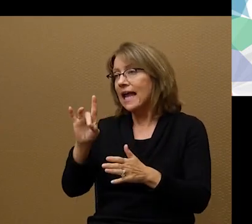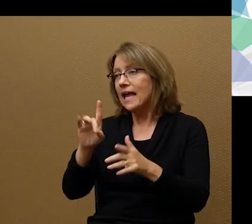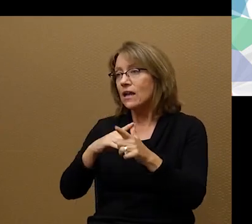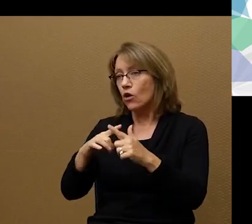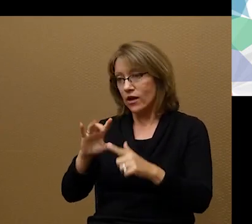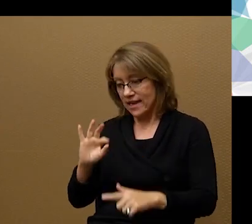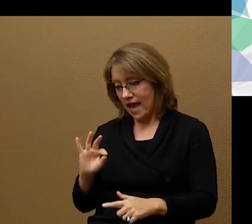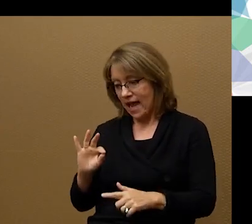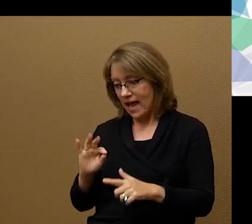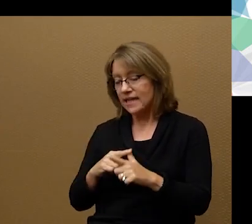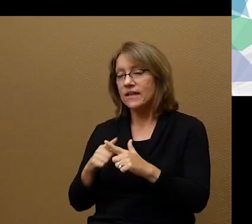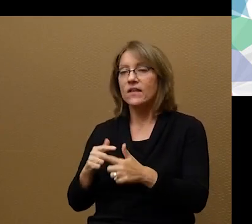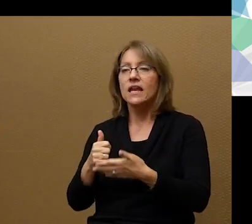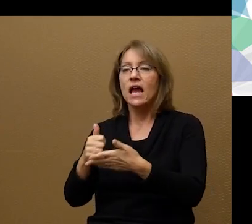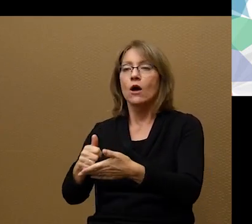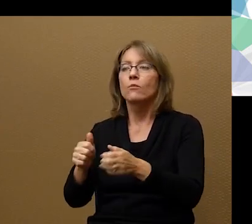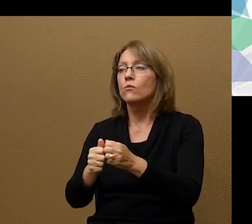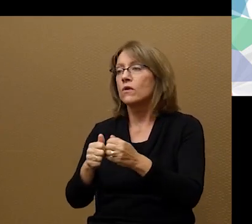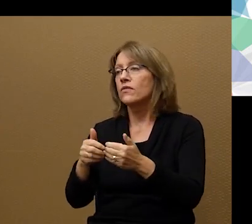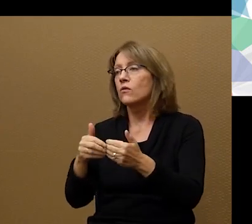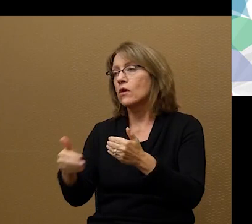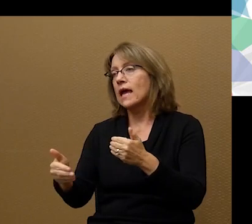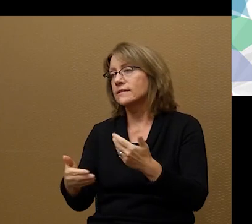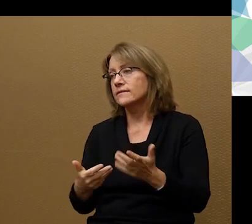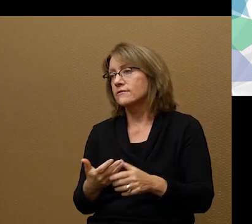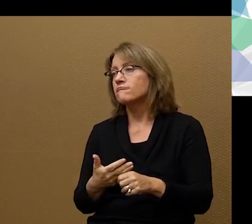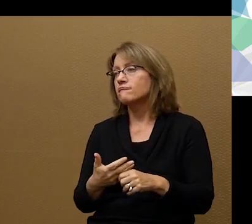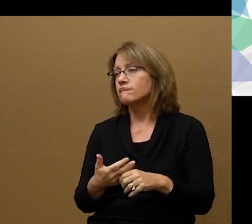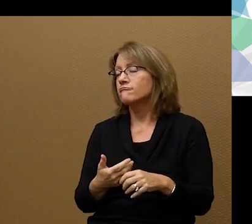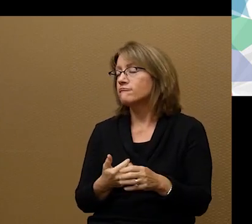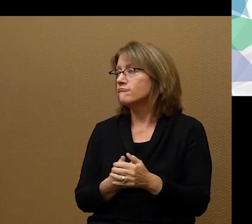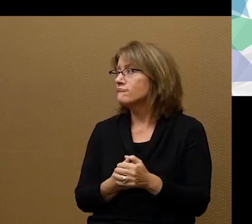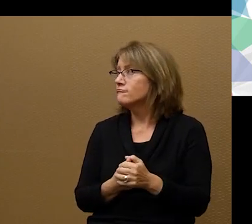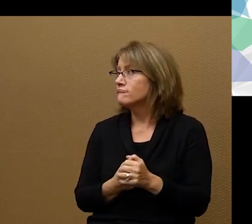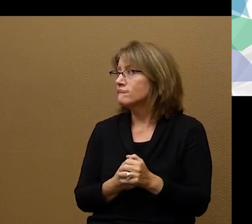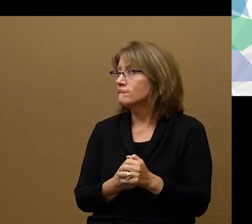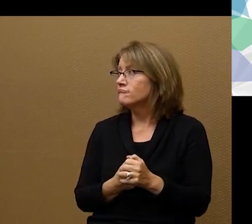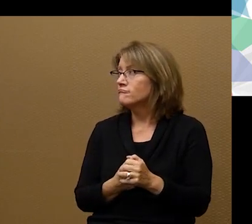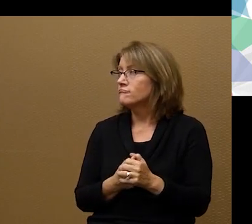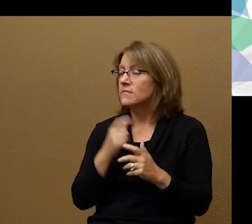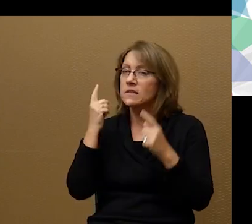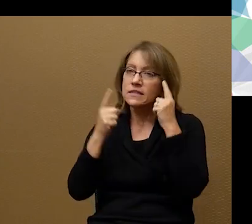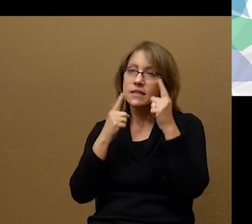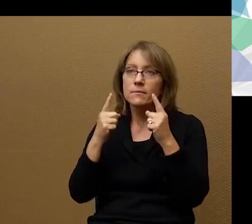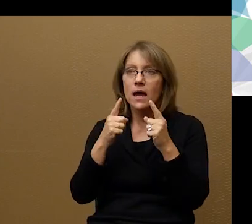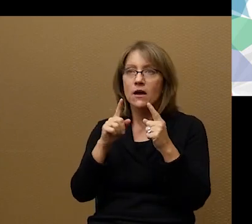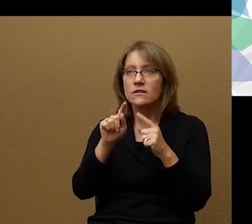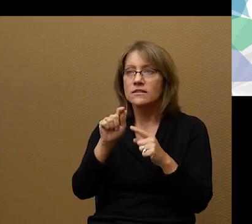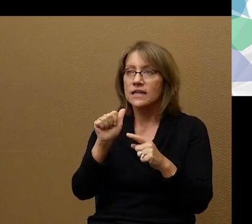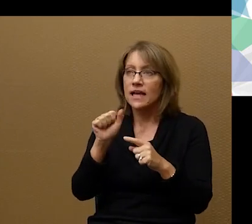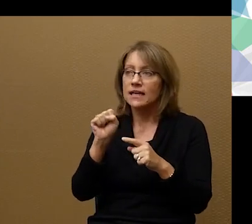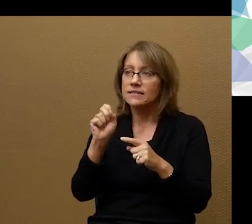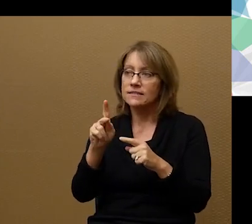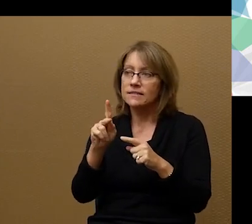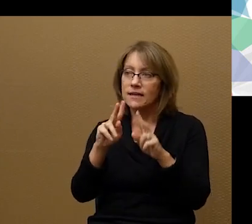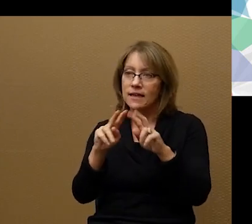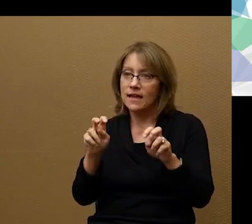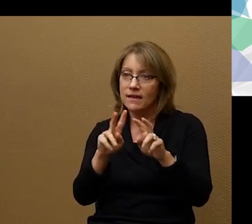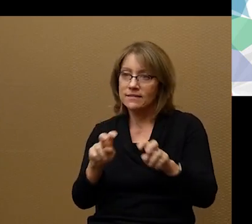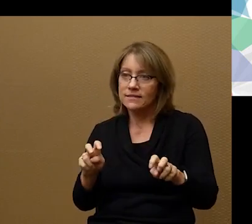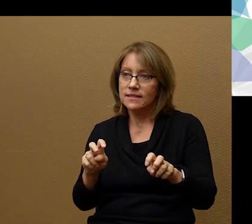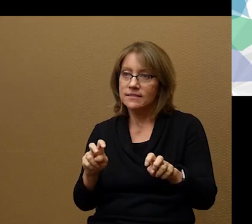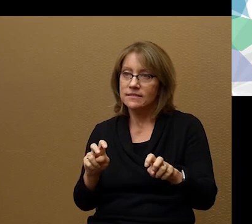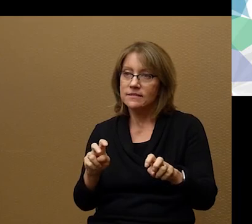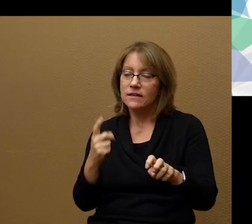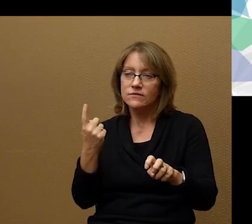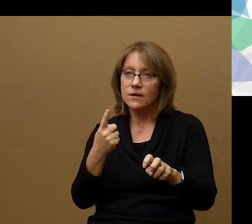then you help them with the others. So thinking about a task analysis of something that